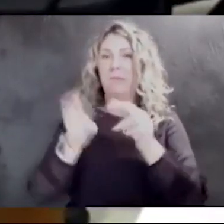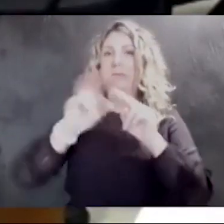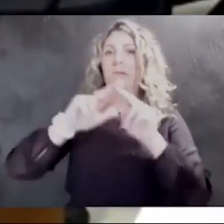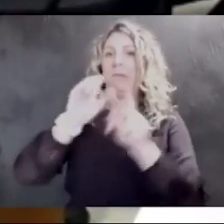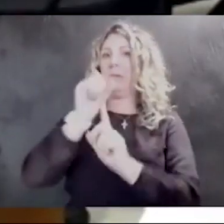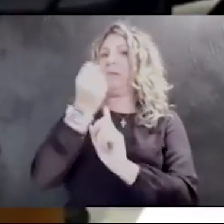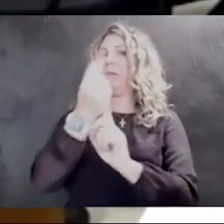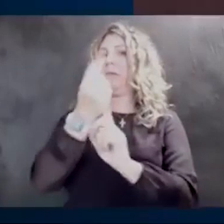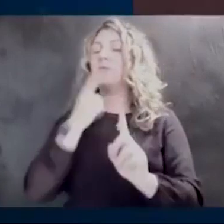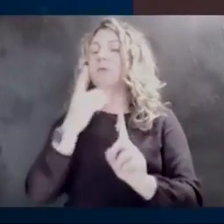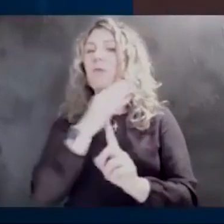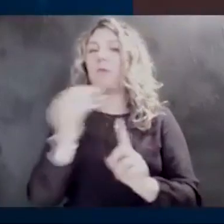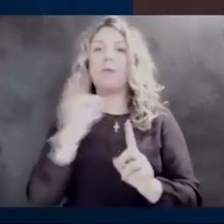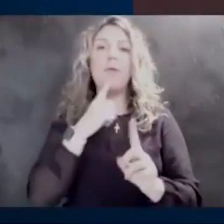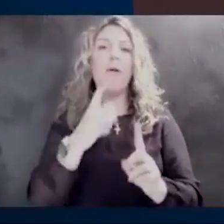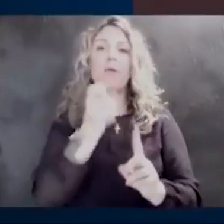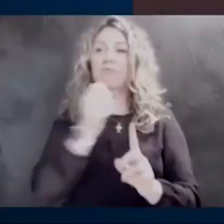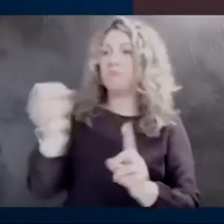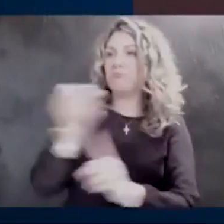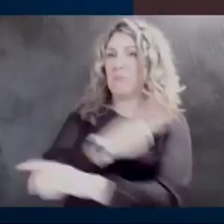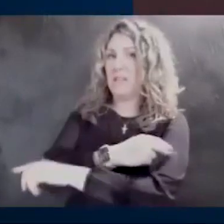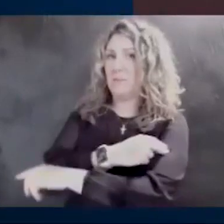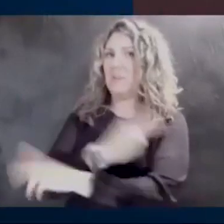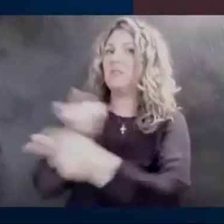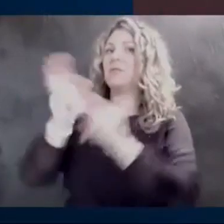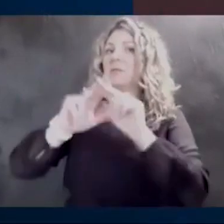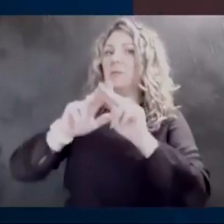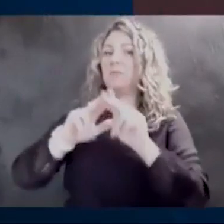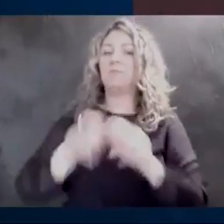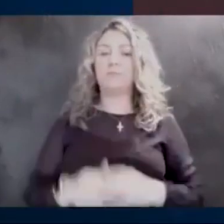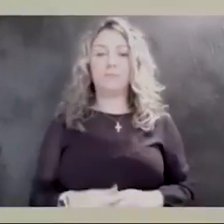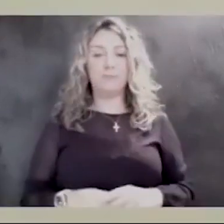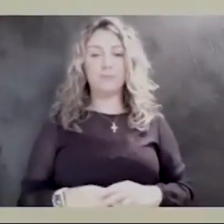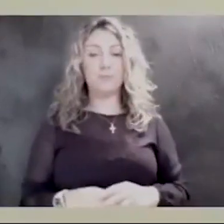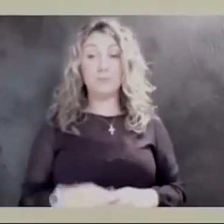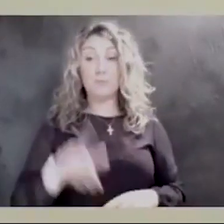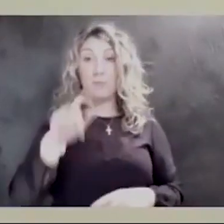hospitalizations. Larry, third wave?